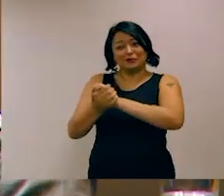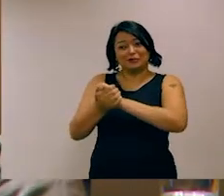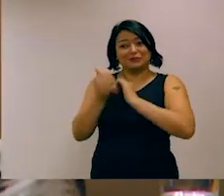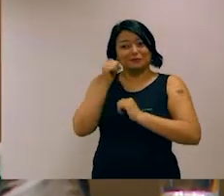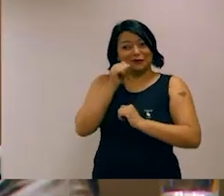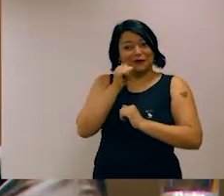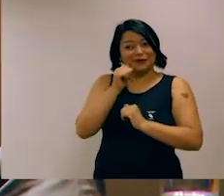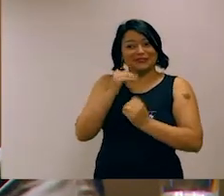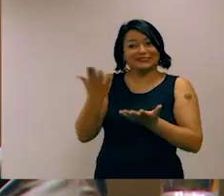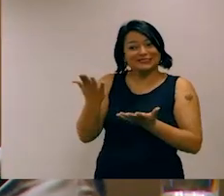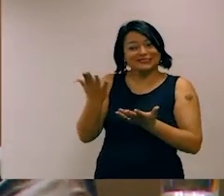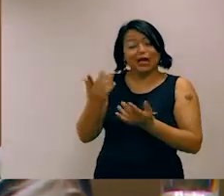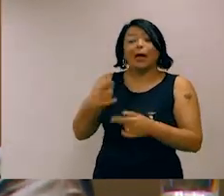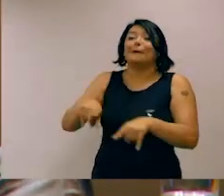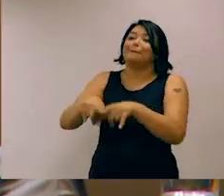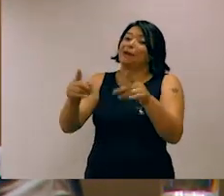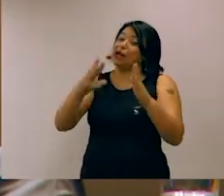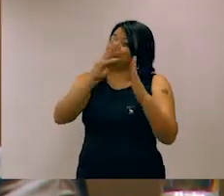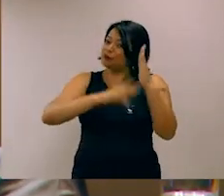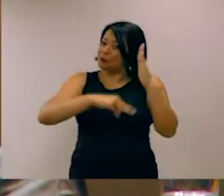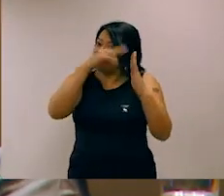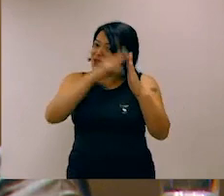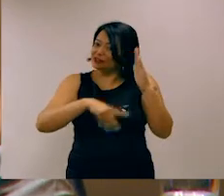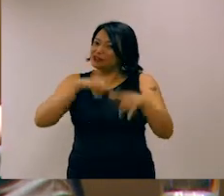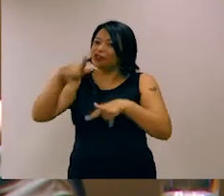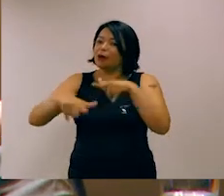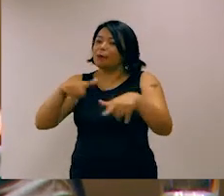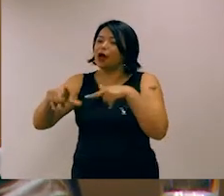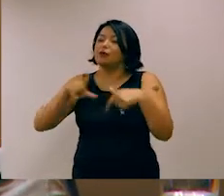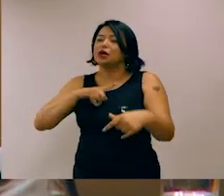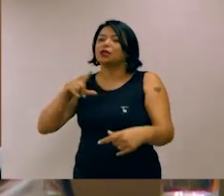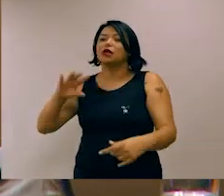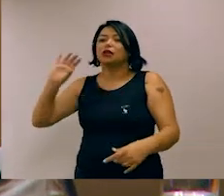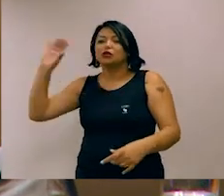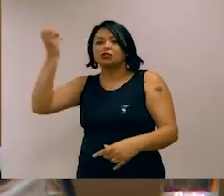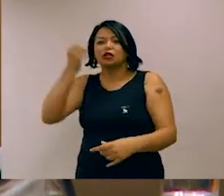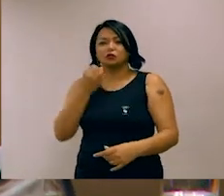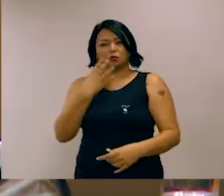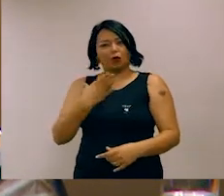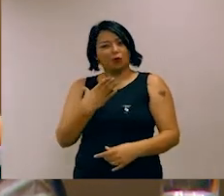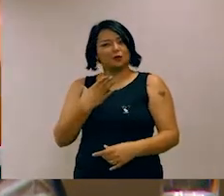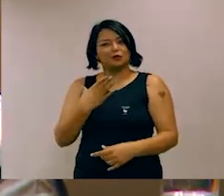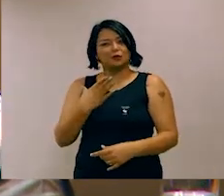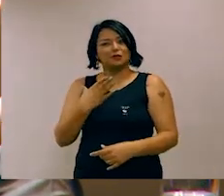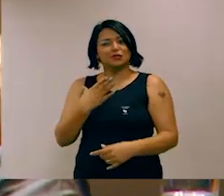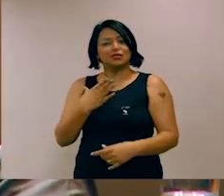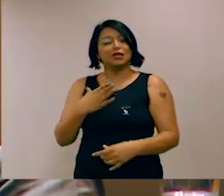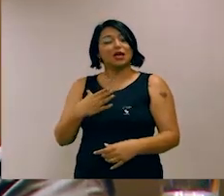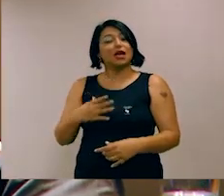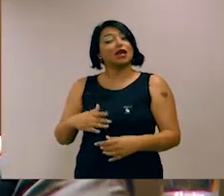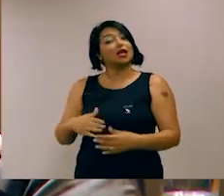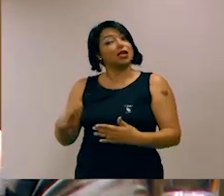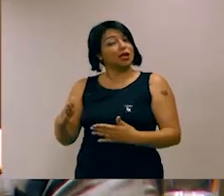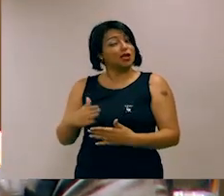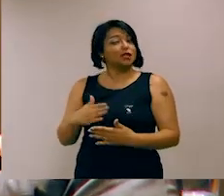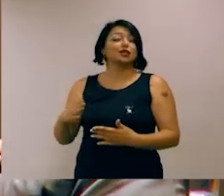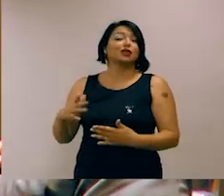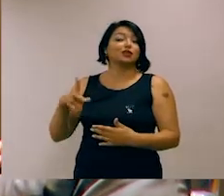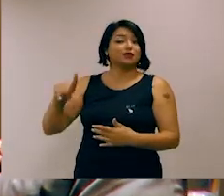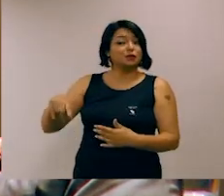results, how can you get to them, and maybe some behavioral insights that we can give that help it.